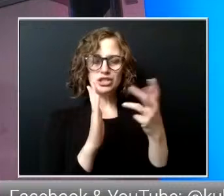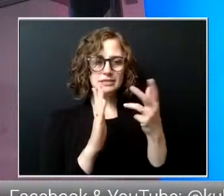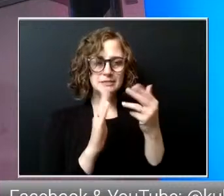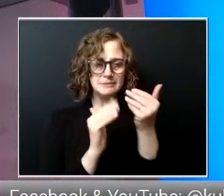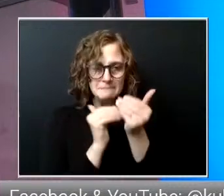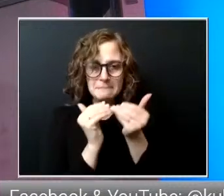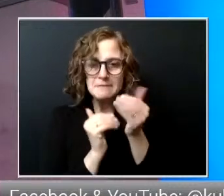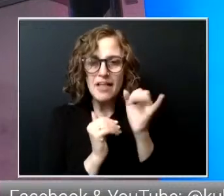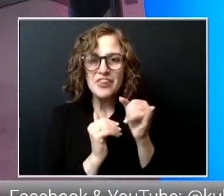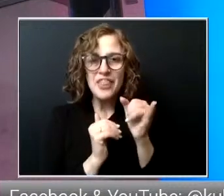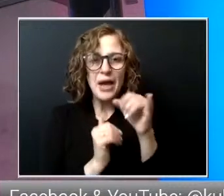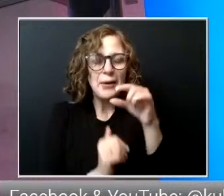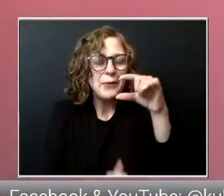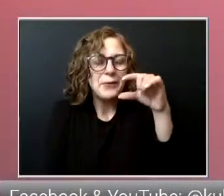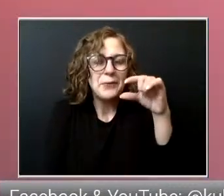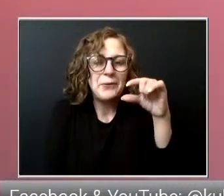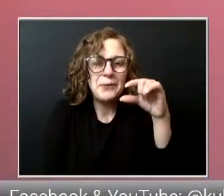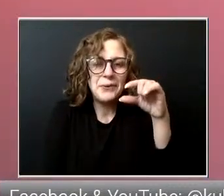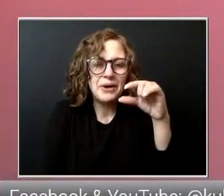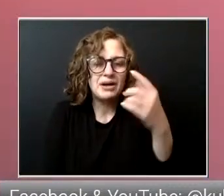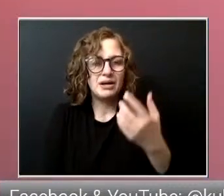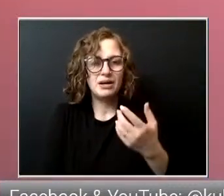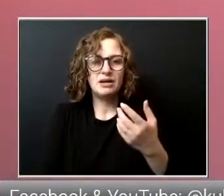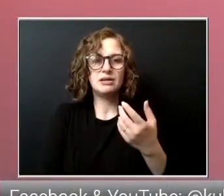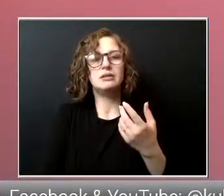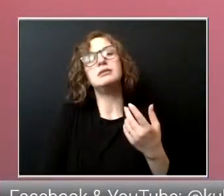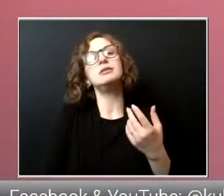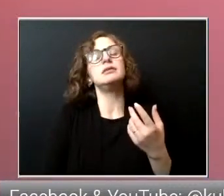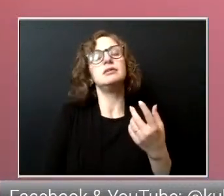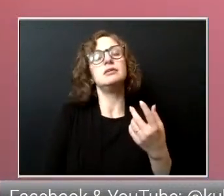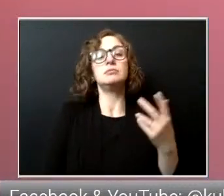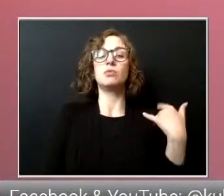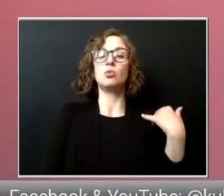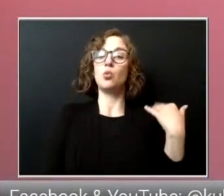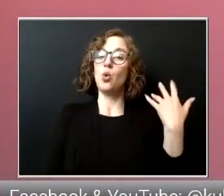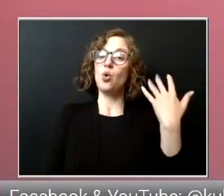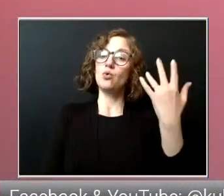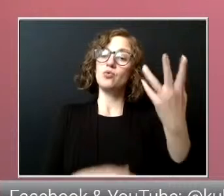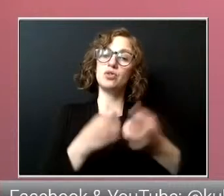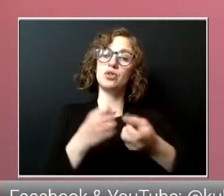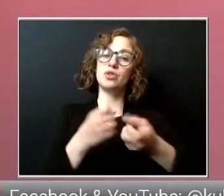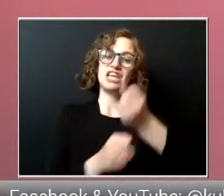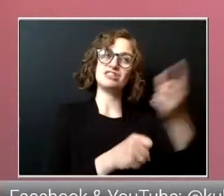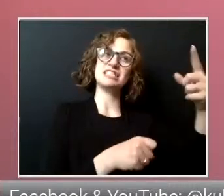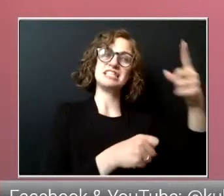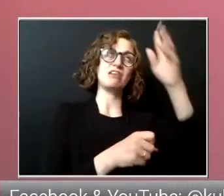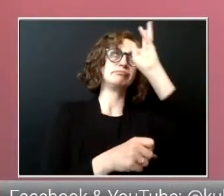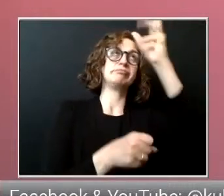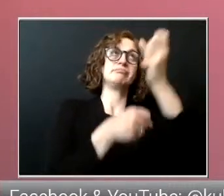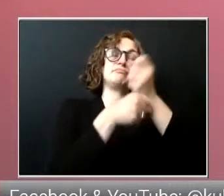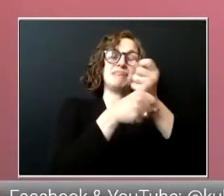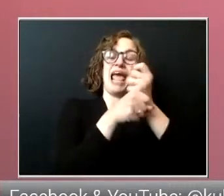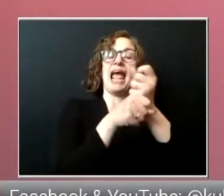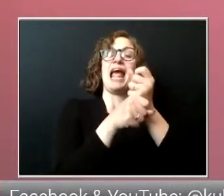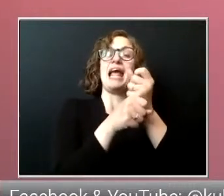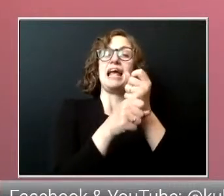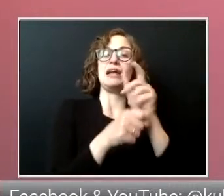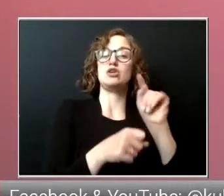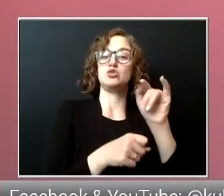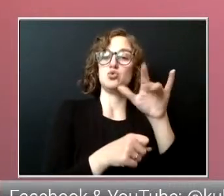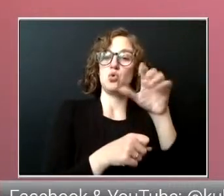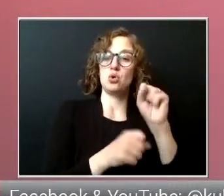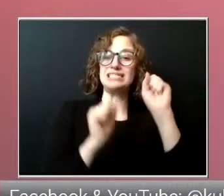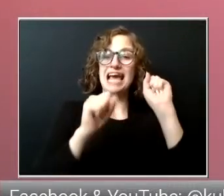this. Well, they have over the years developed instruments that can work inside a heart that's that